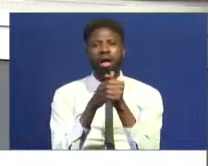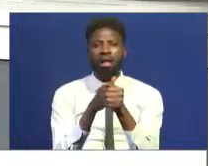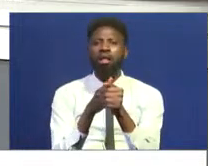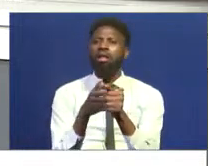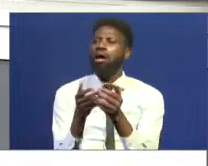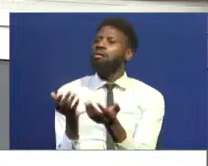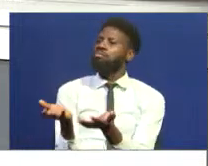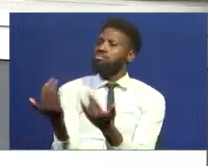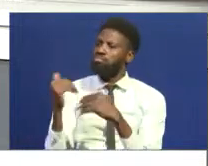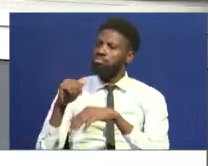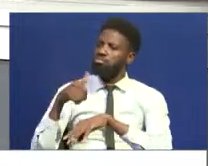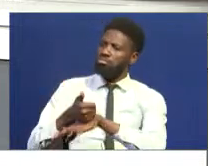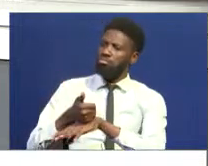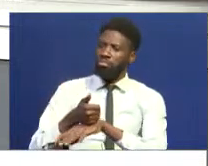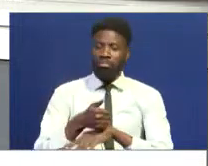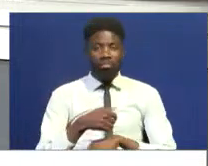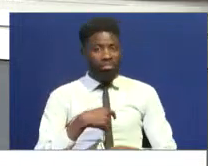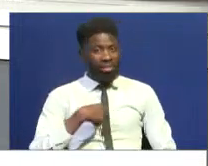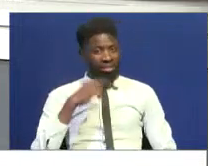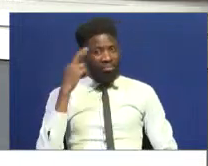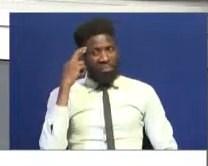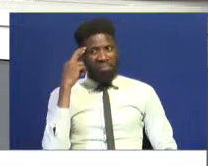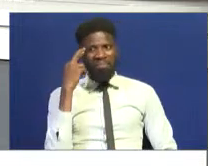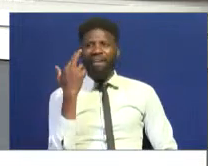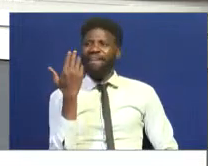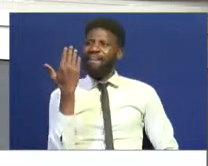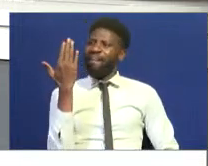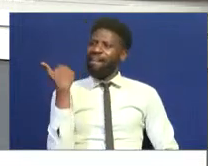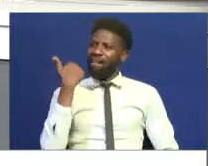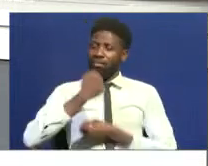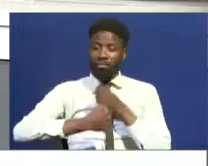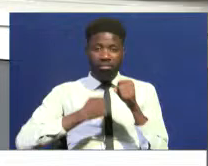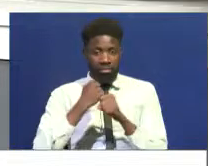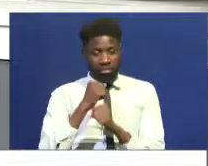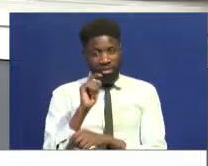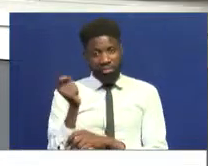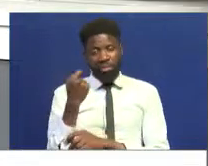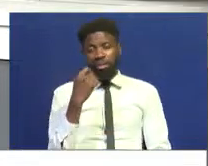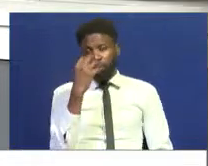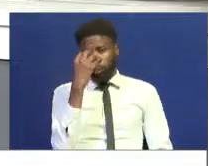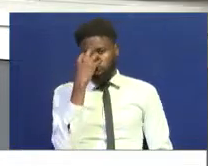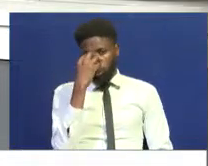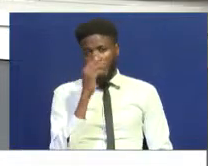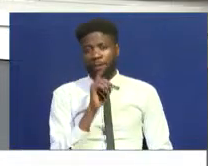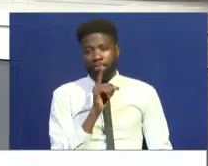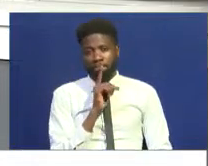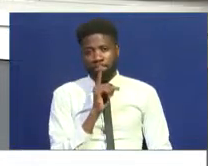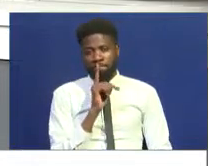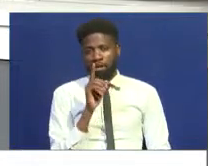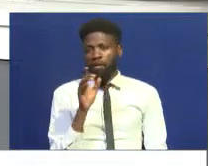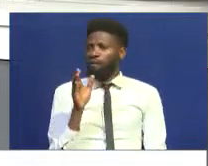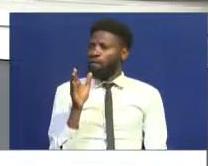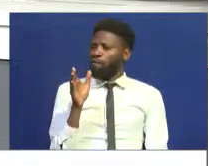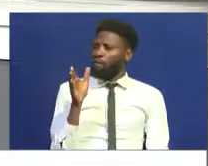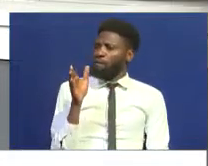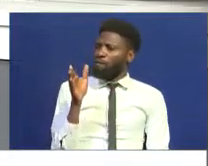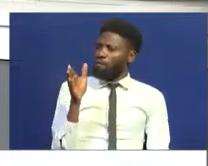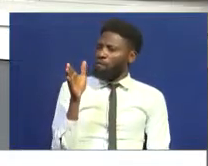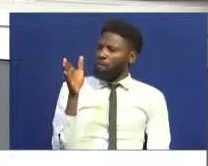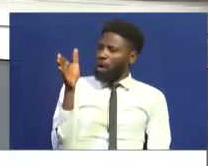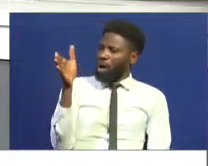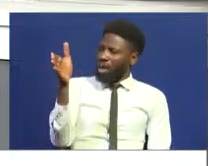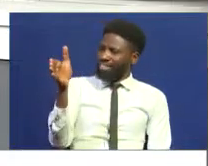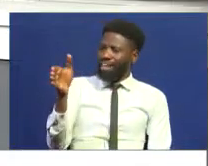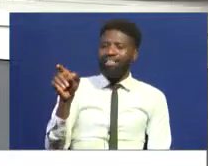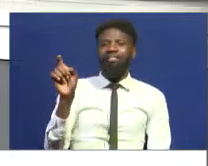I remember, I think it was last year, where President William Ruto proposed that in the future, we should have a situation whereby